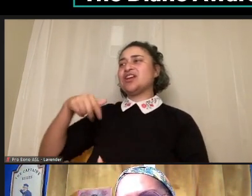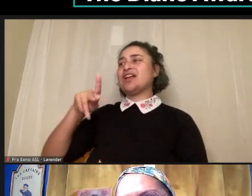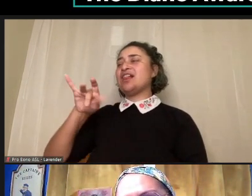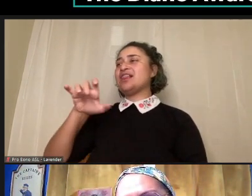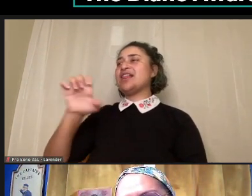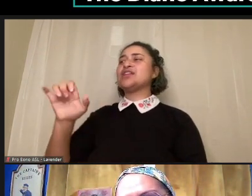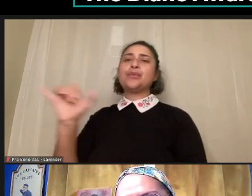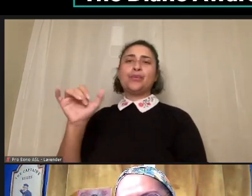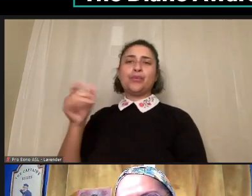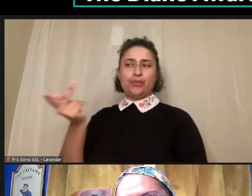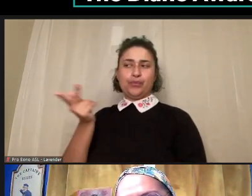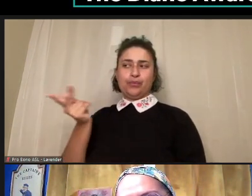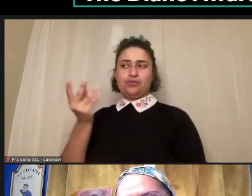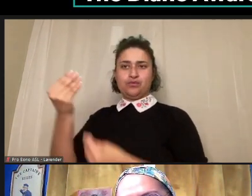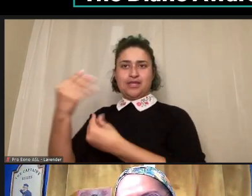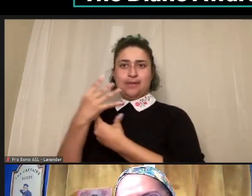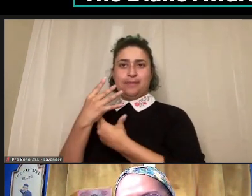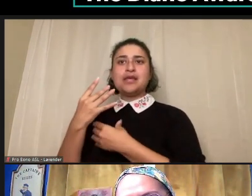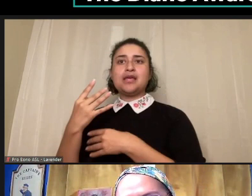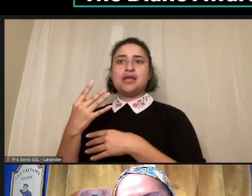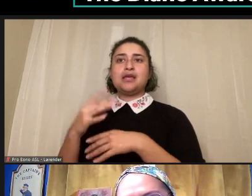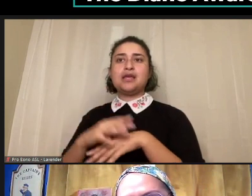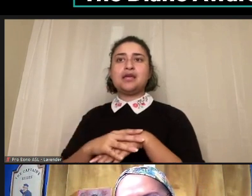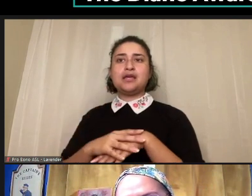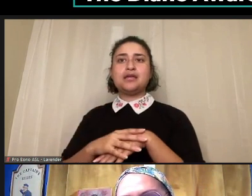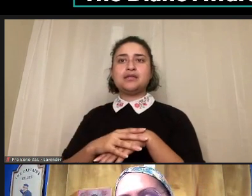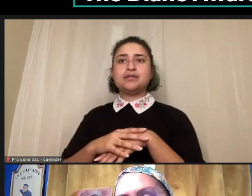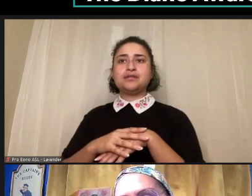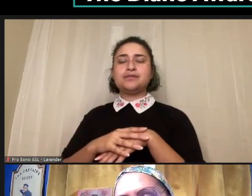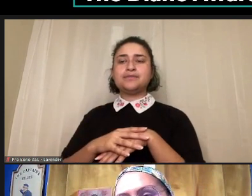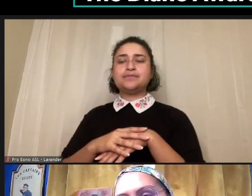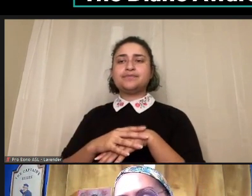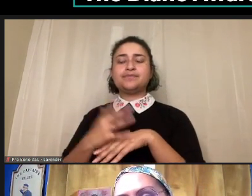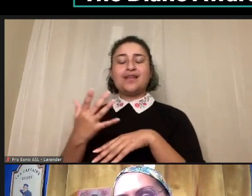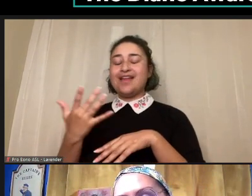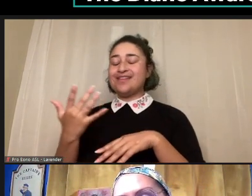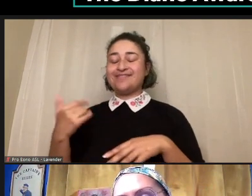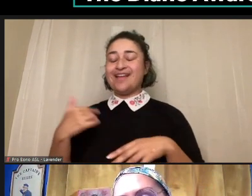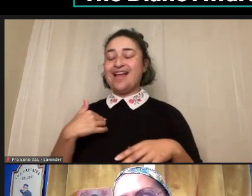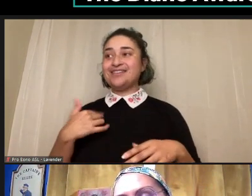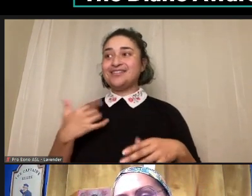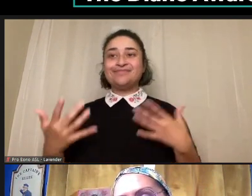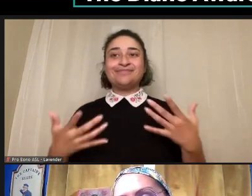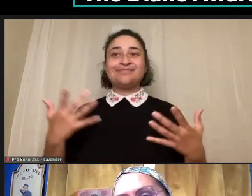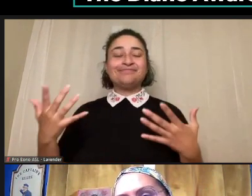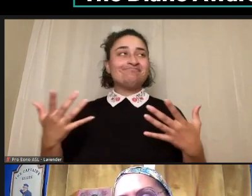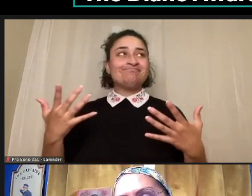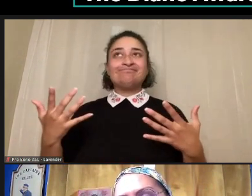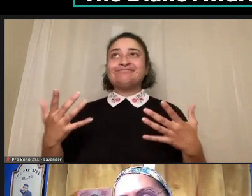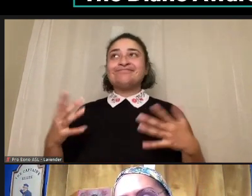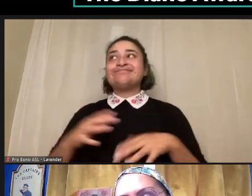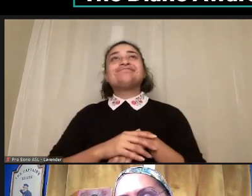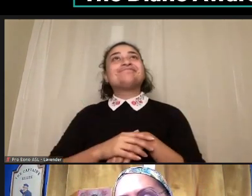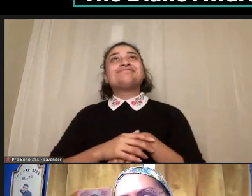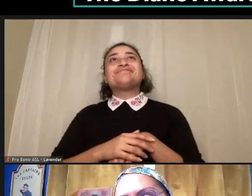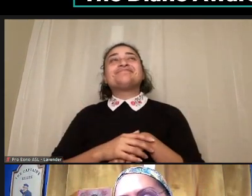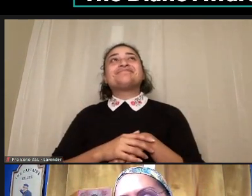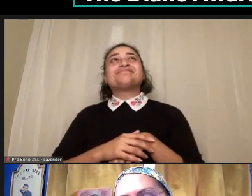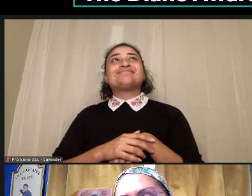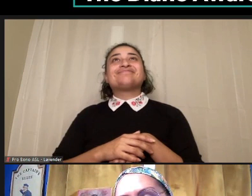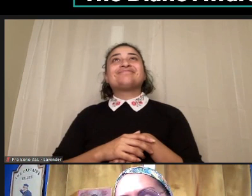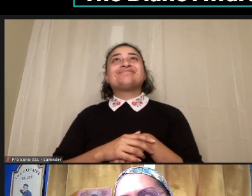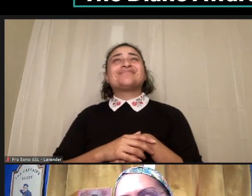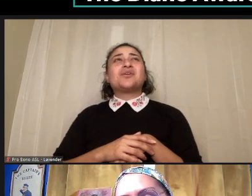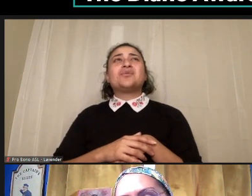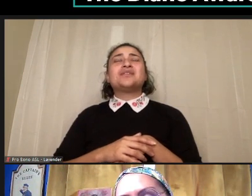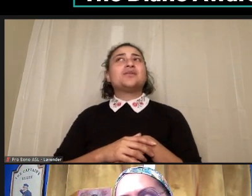and just to be yes, I was, it was a huge it was a huge